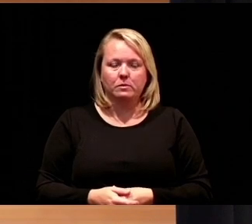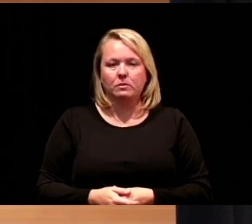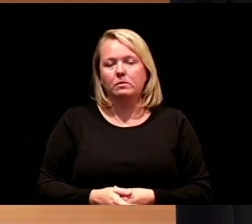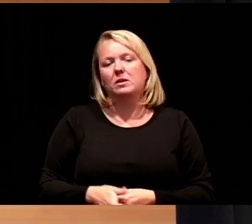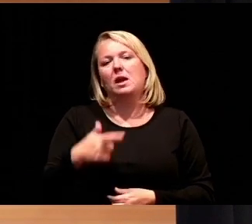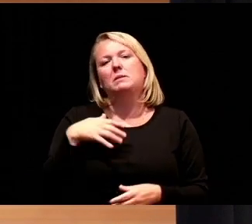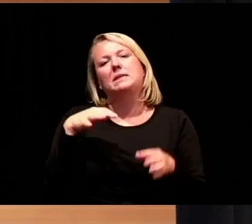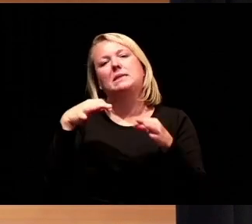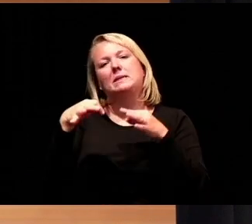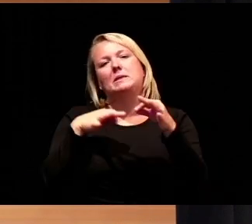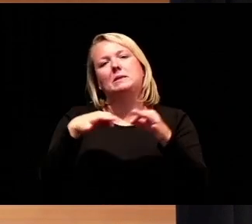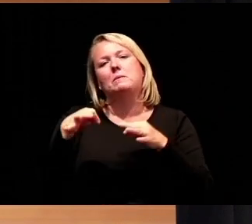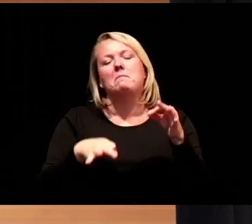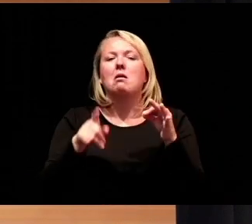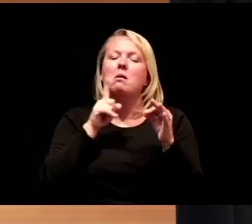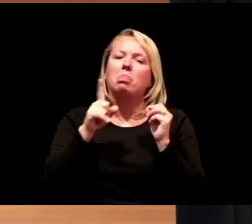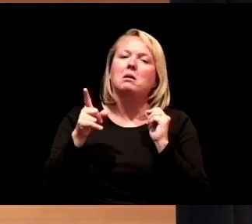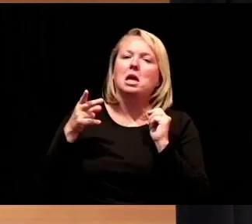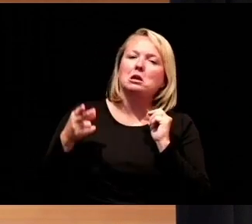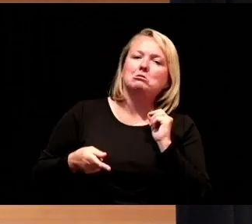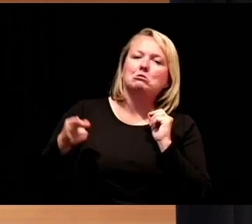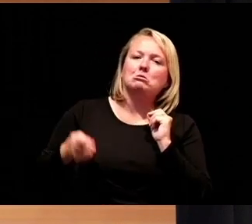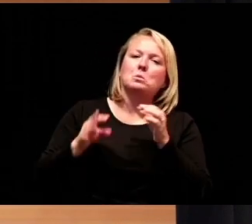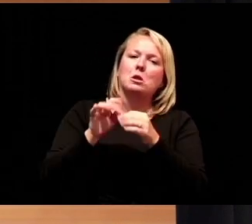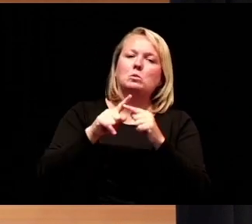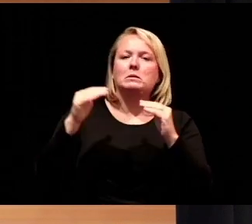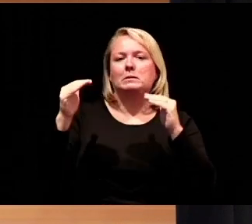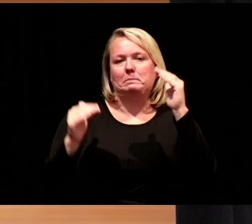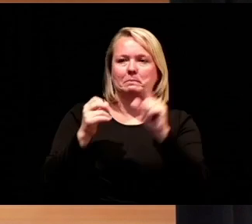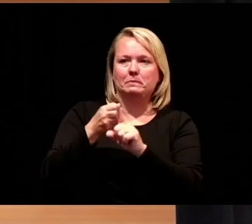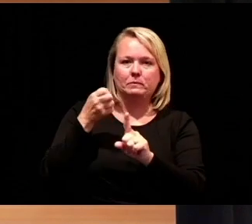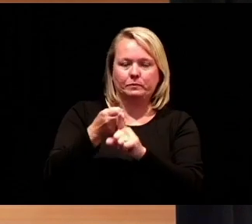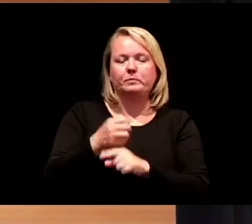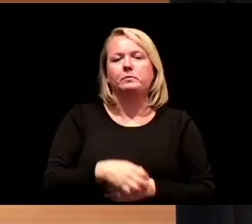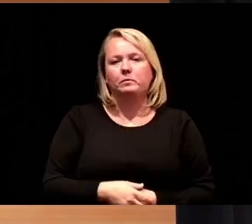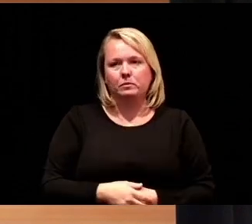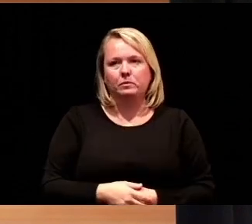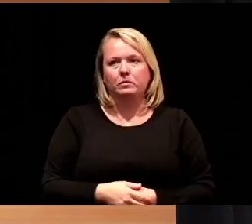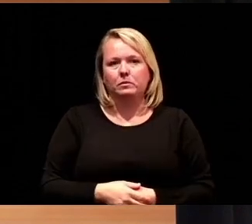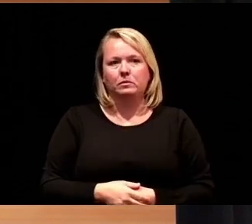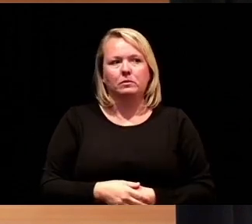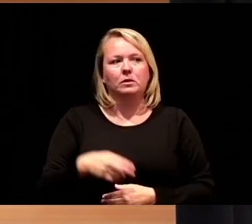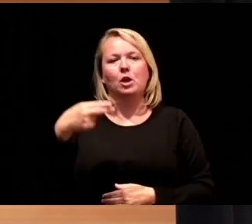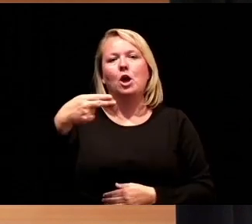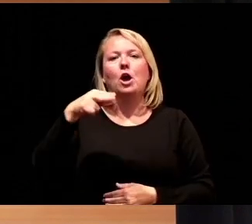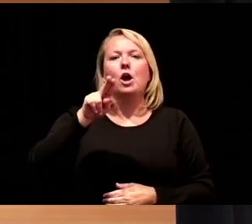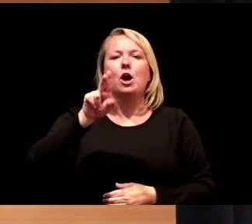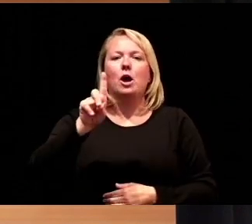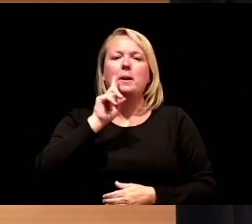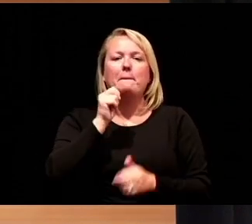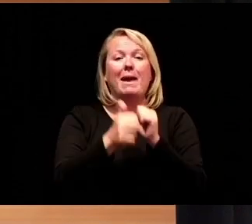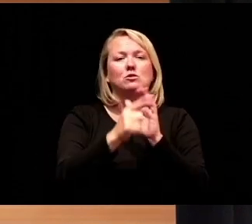housing because, like we said earlier, if someone only has 4 units that they're renting,